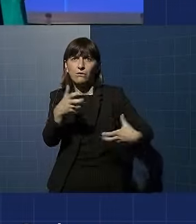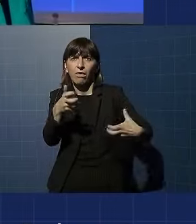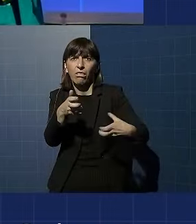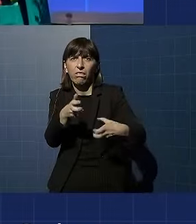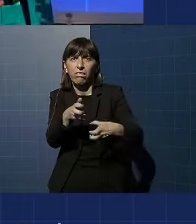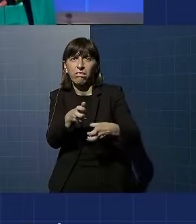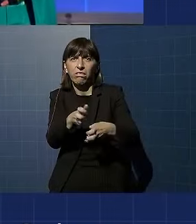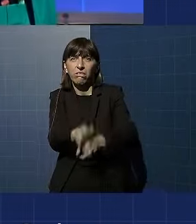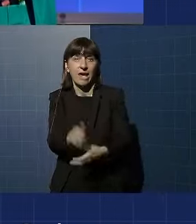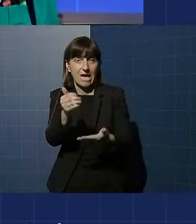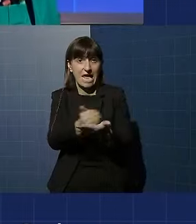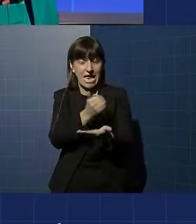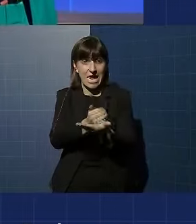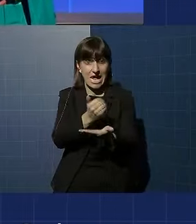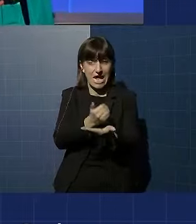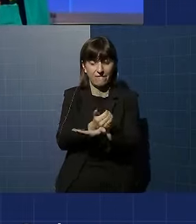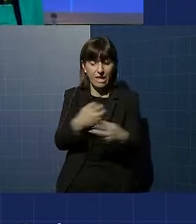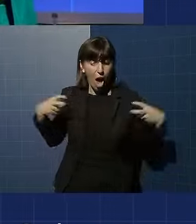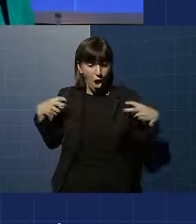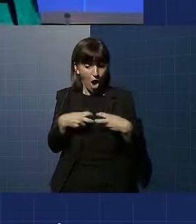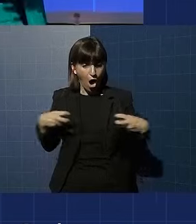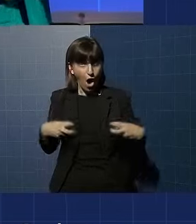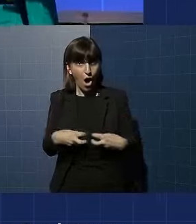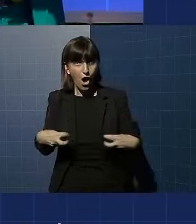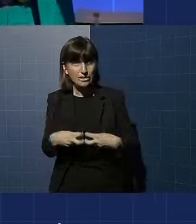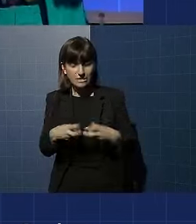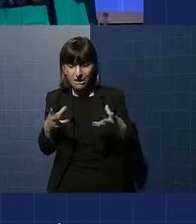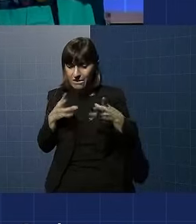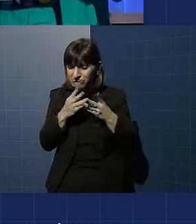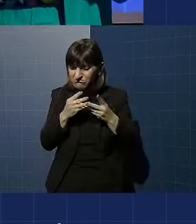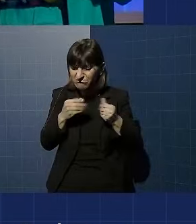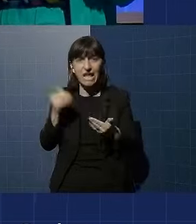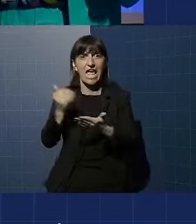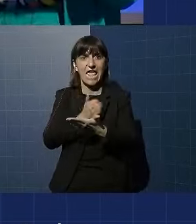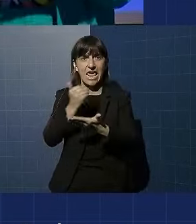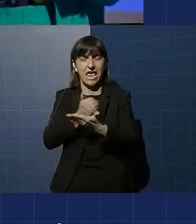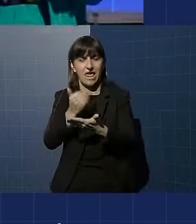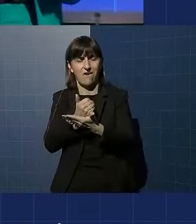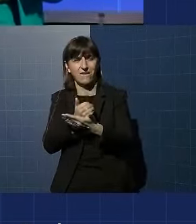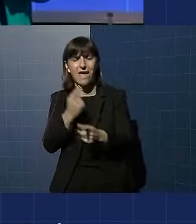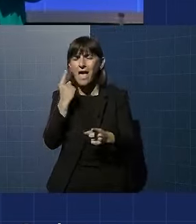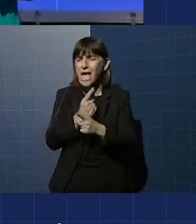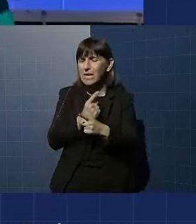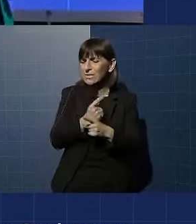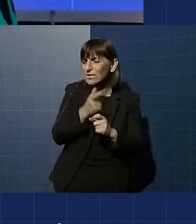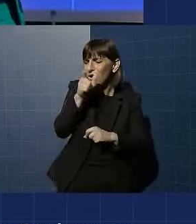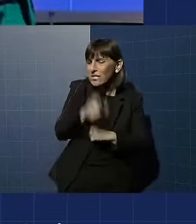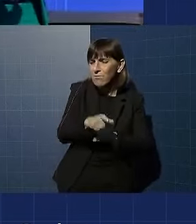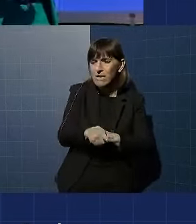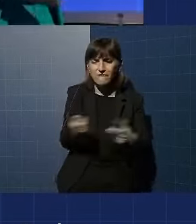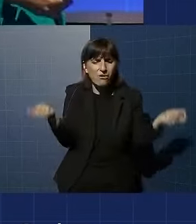extent that we can. So they need to do a lot of different types of exercise, either cardiovascular, but also